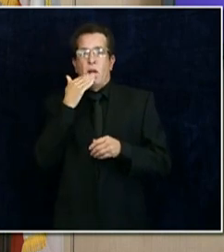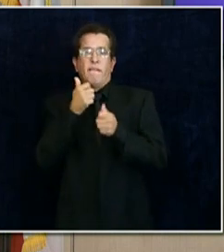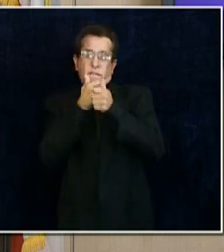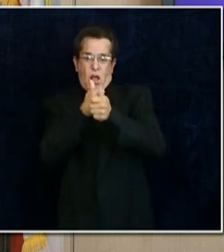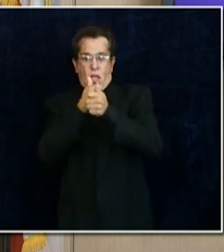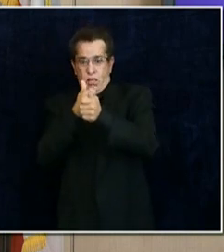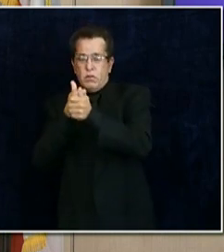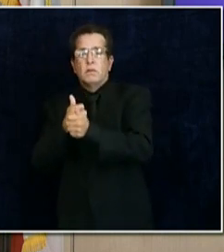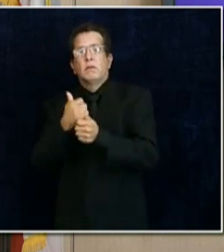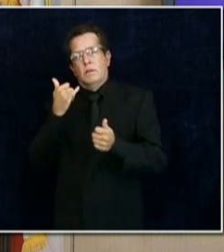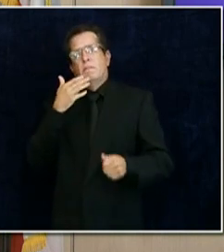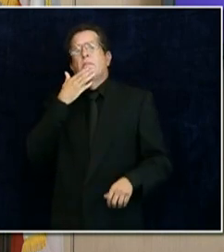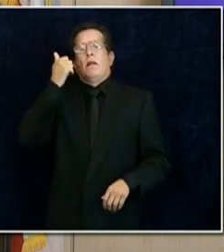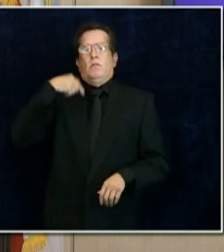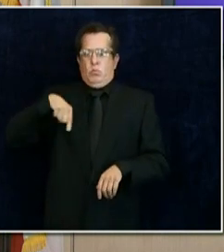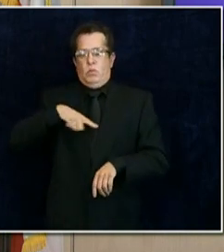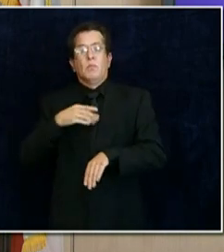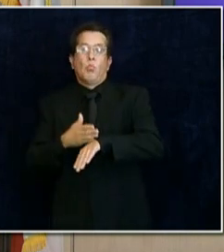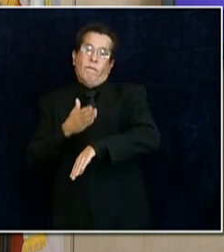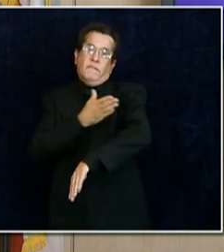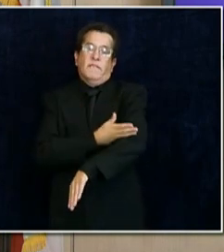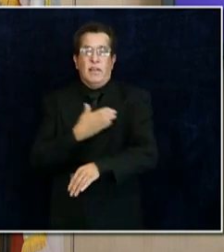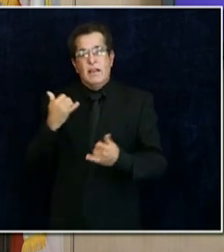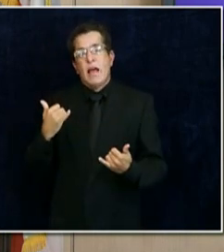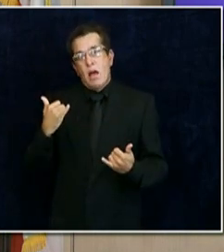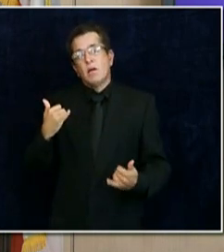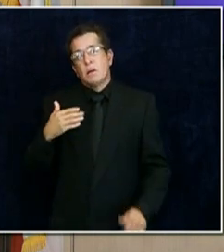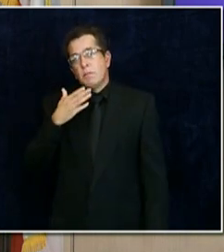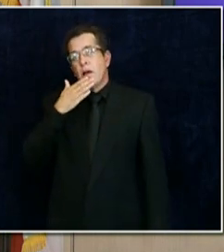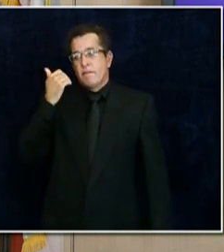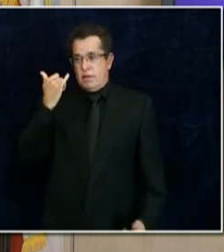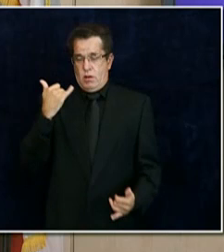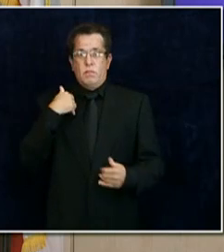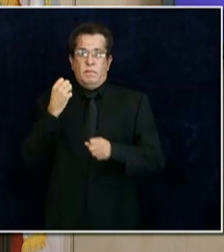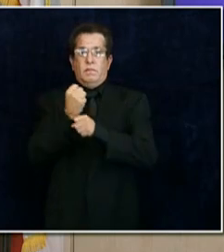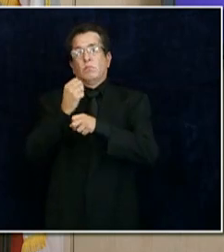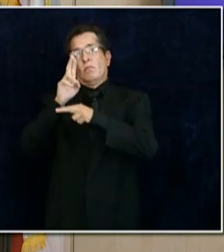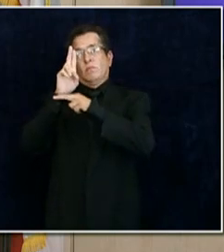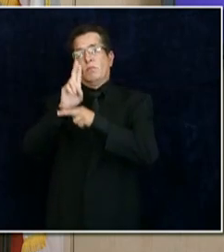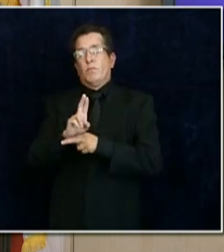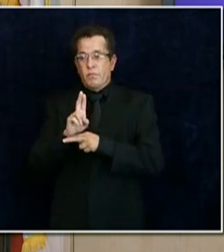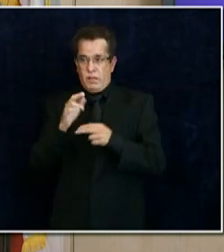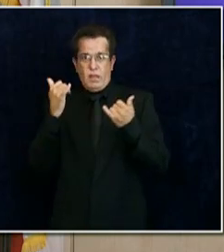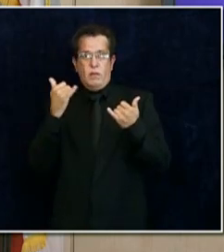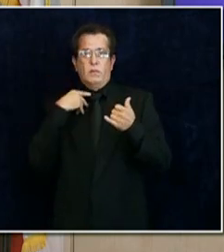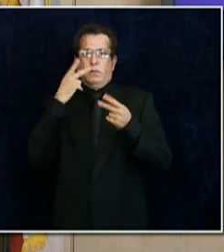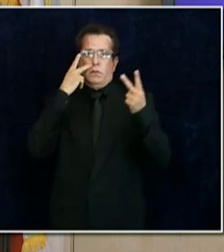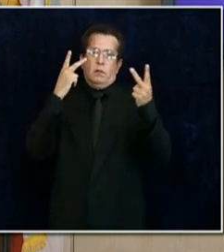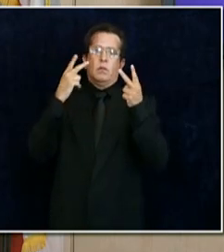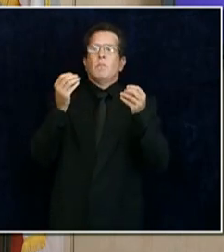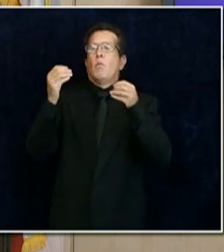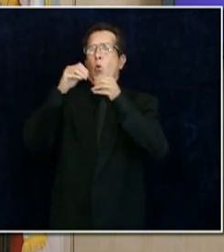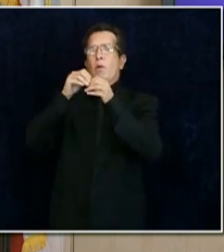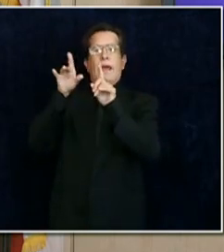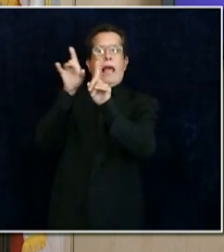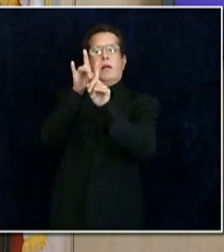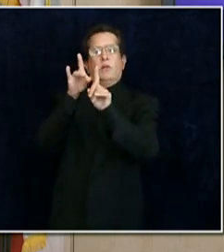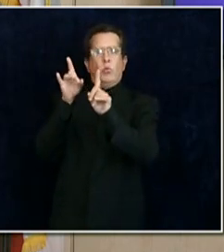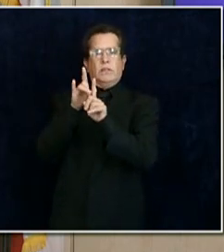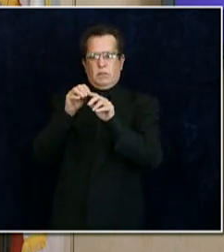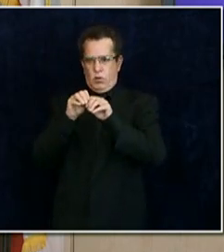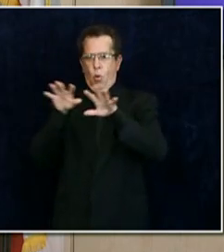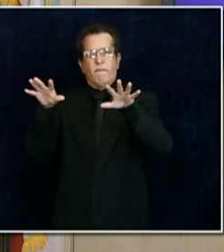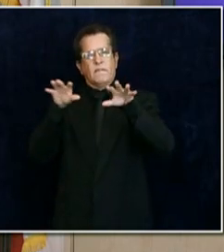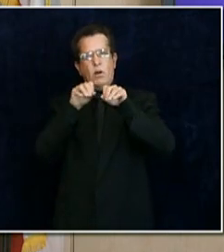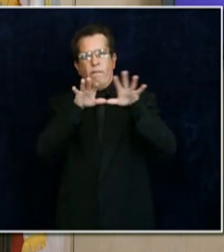a better situation. As a community, we are adapting to the increase in cases and what we saw. As you